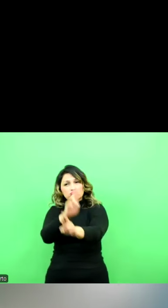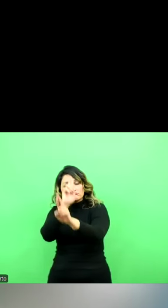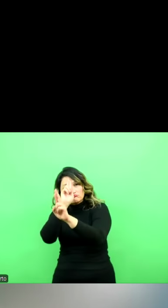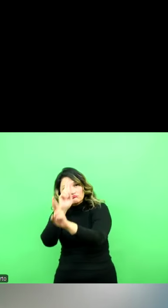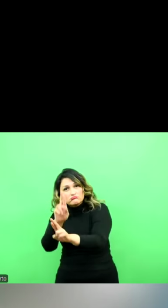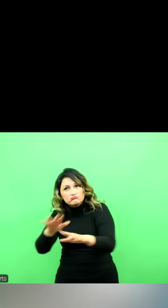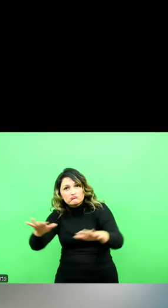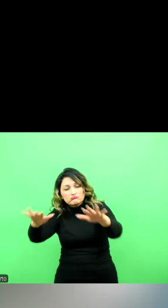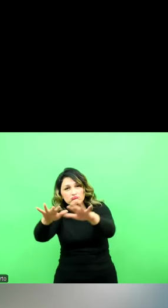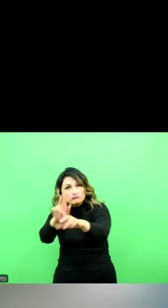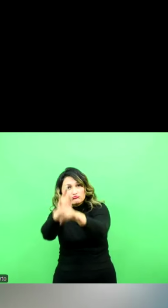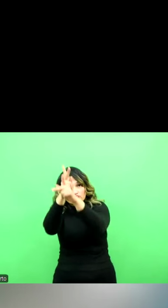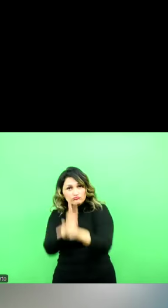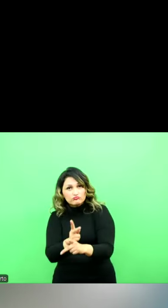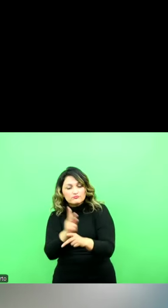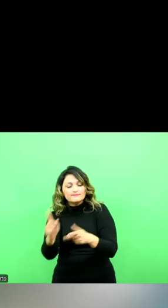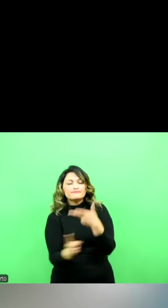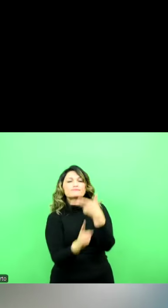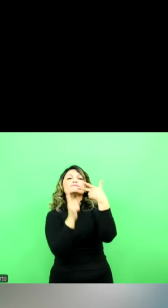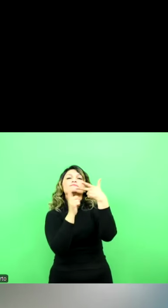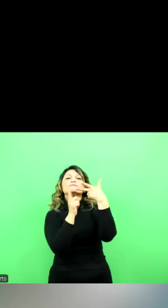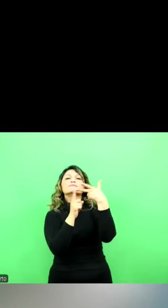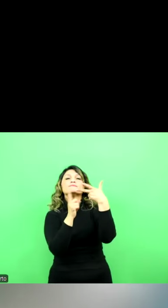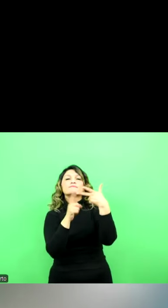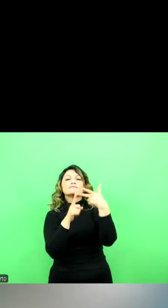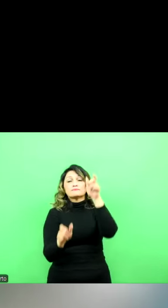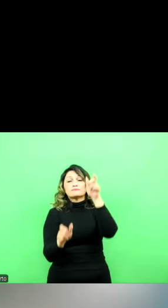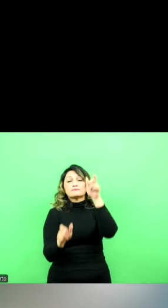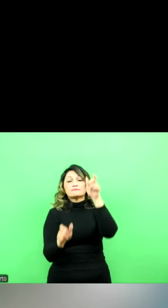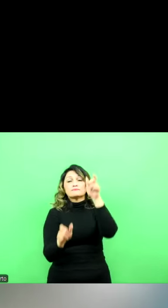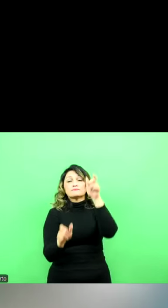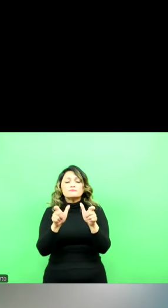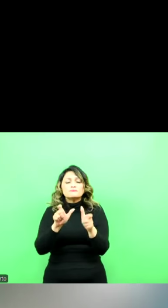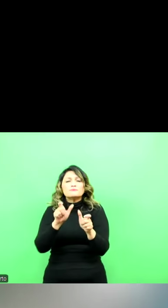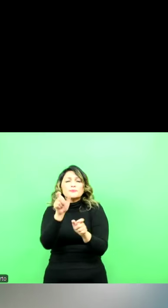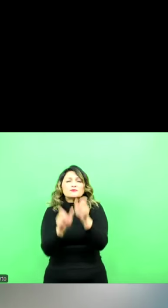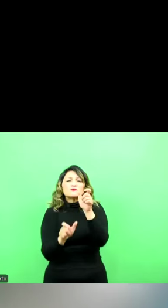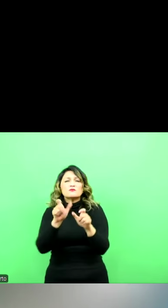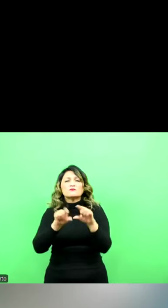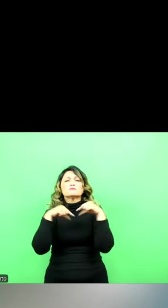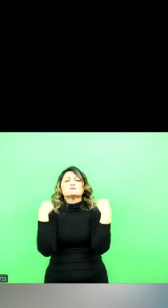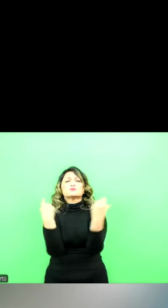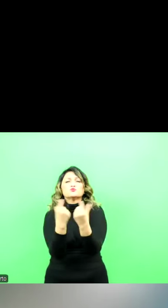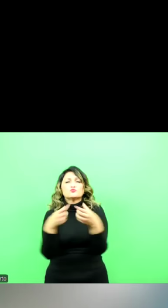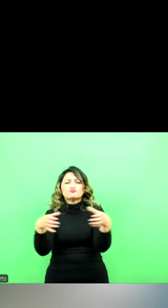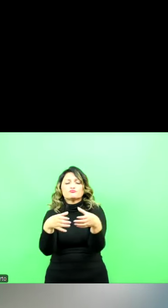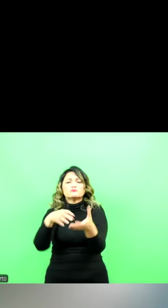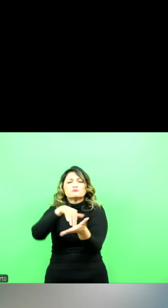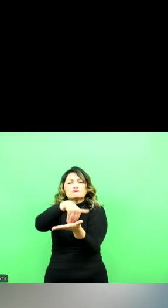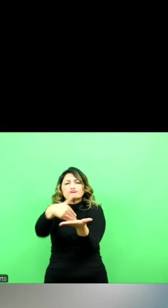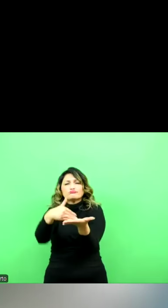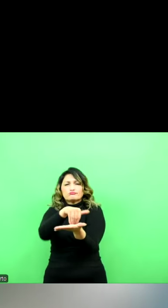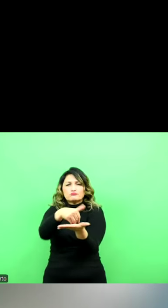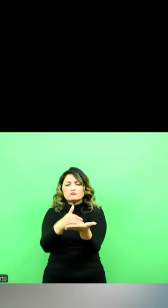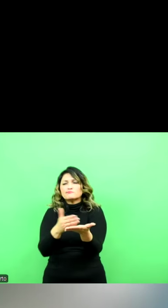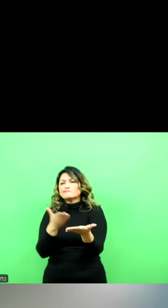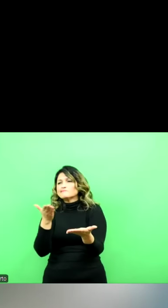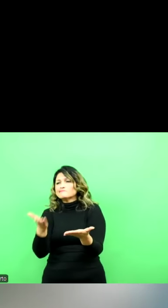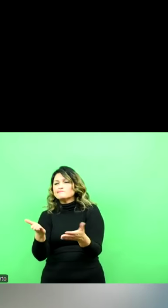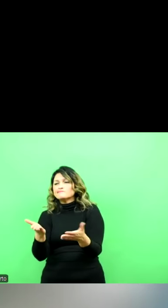a situation of vulnerability. Therefore, our institution, in collaboration with the